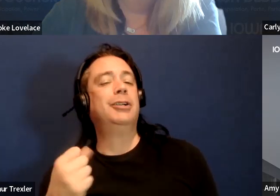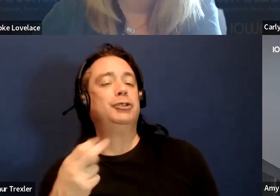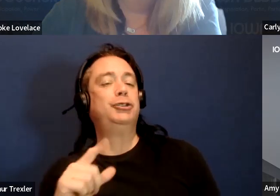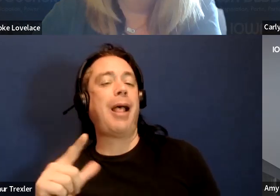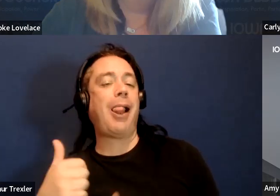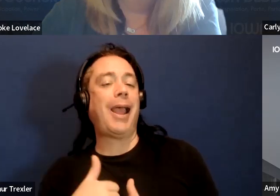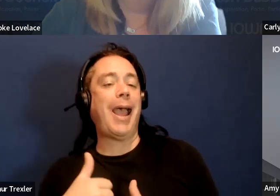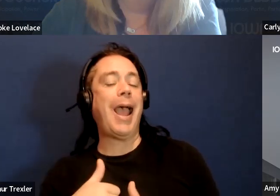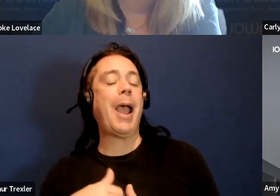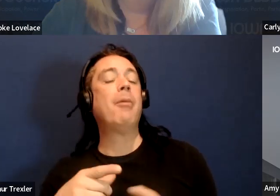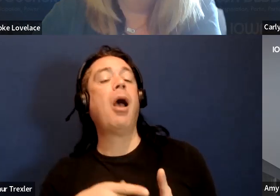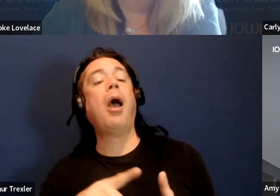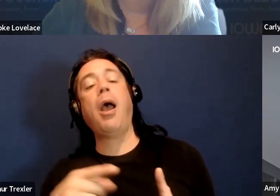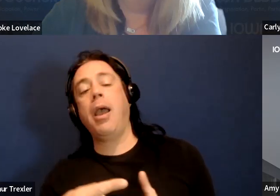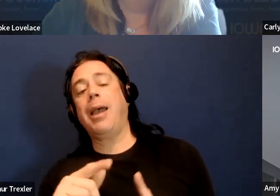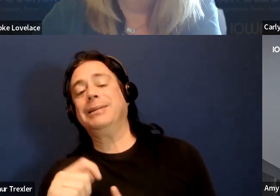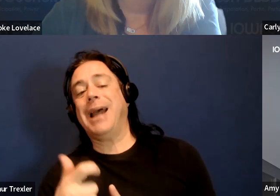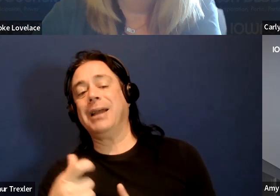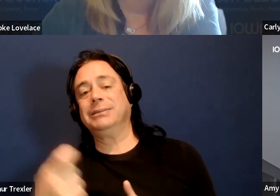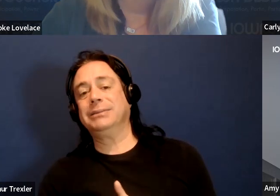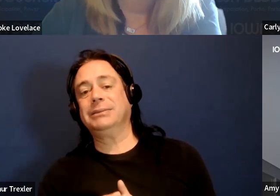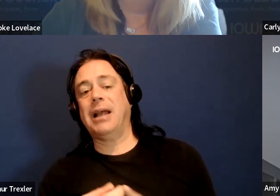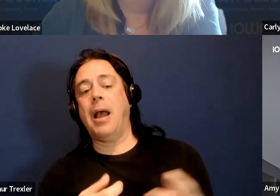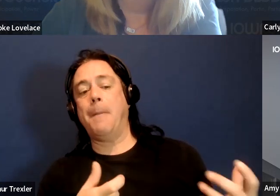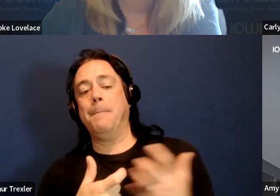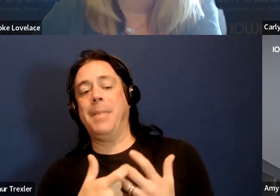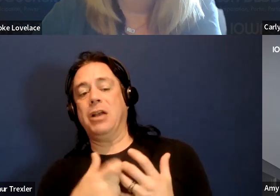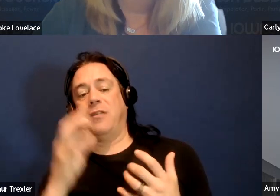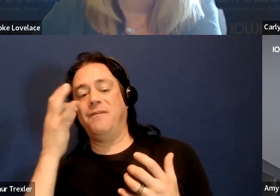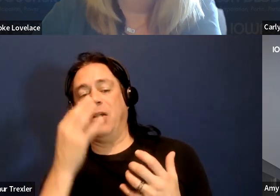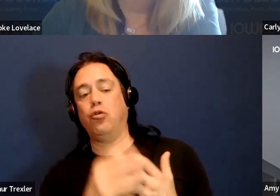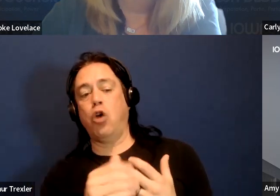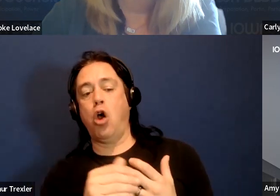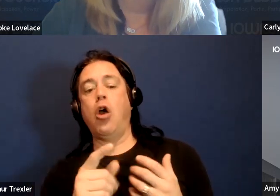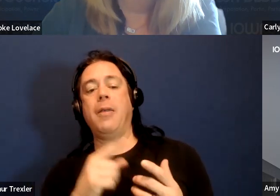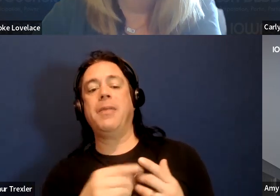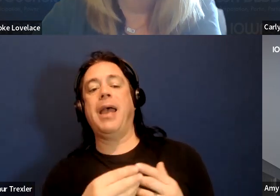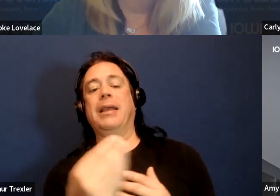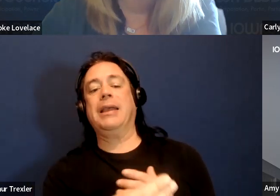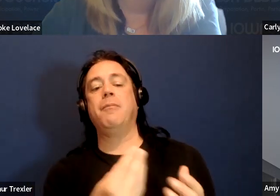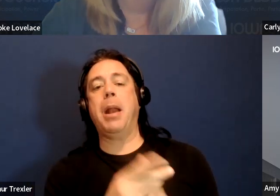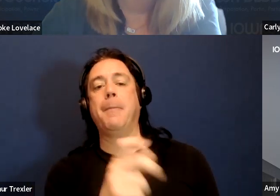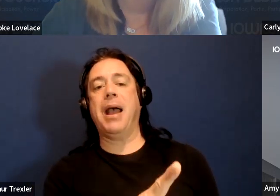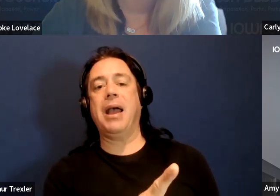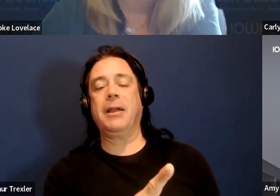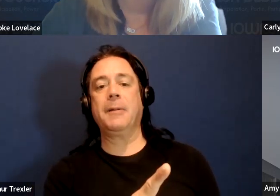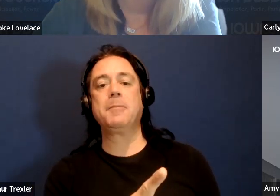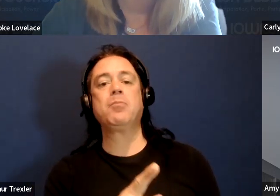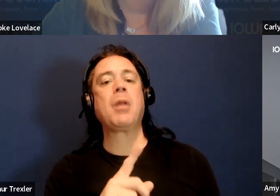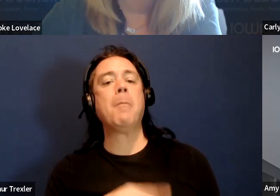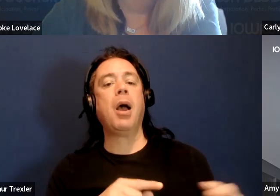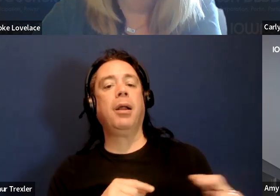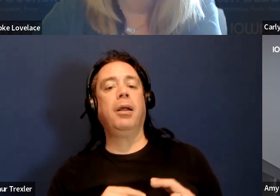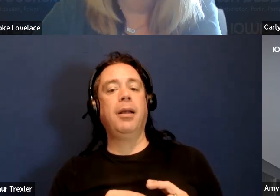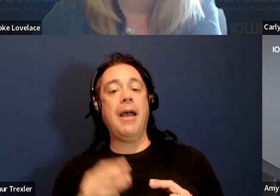they're basically taxing it, then matching it with federal dollars and then giving them their money back, but keeping the